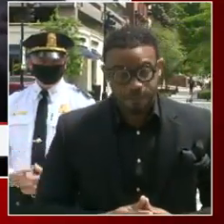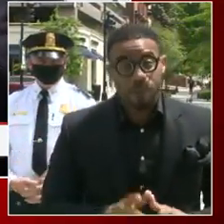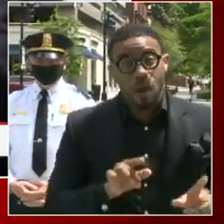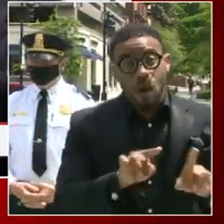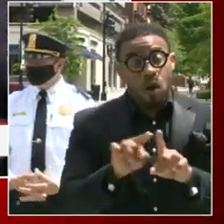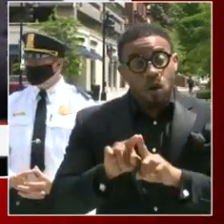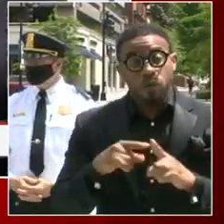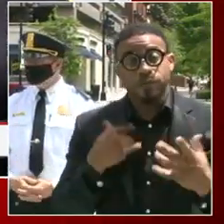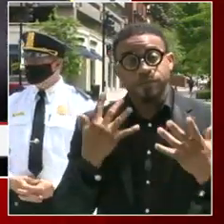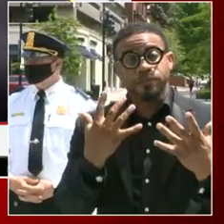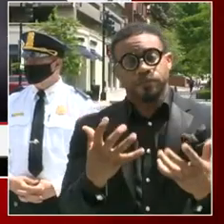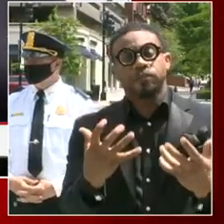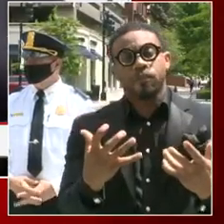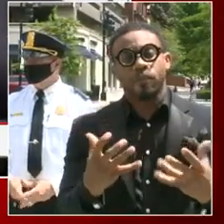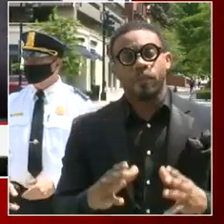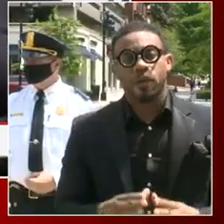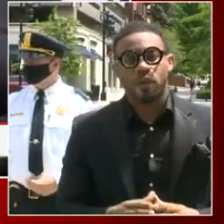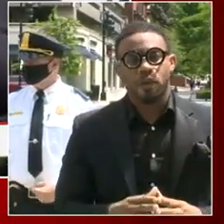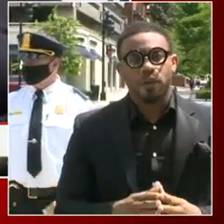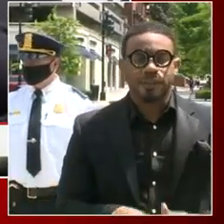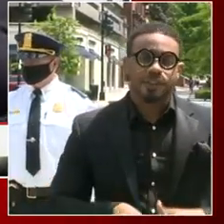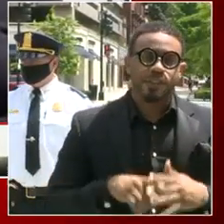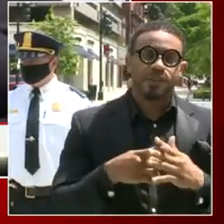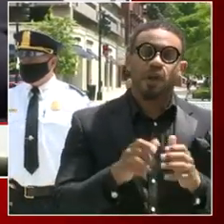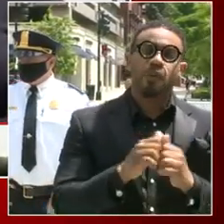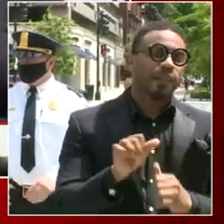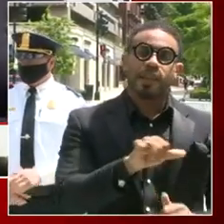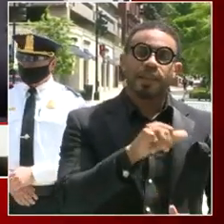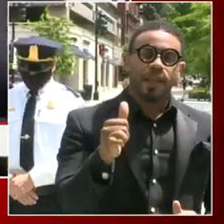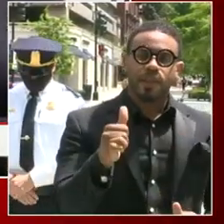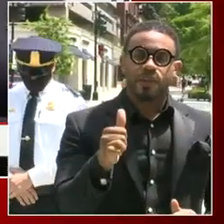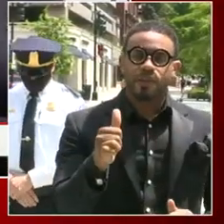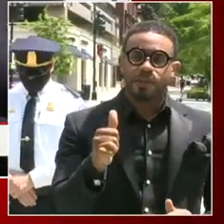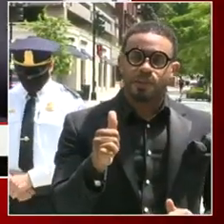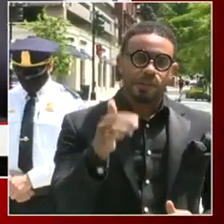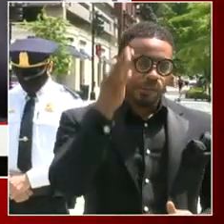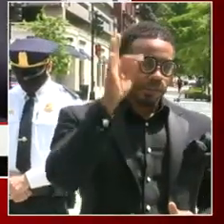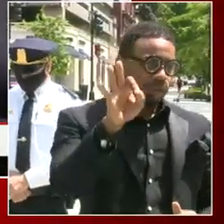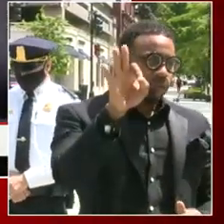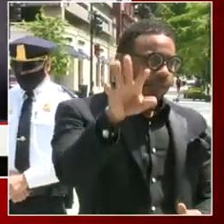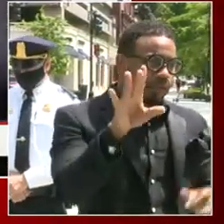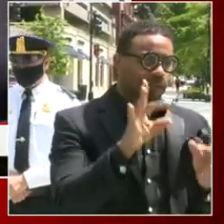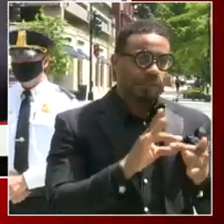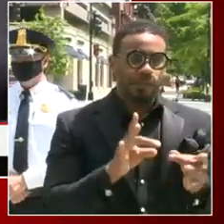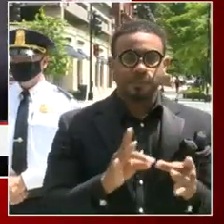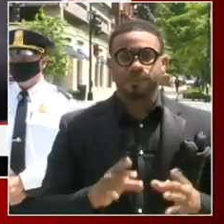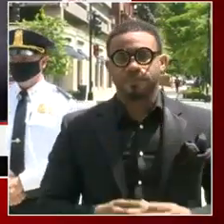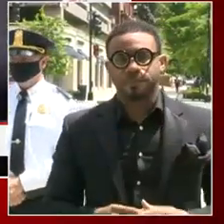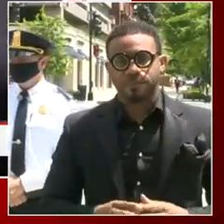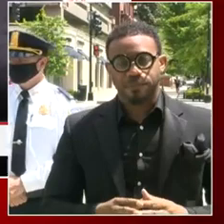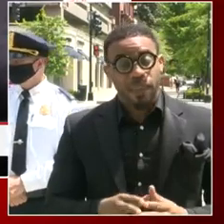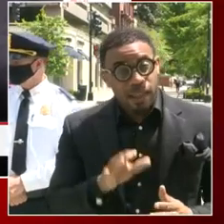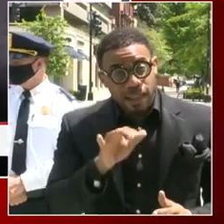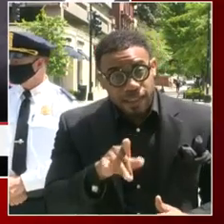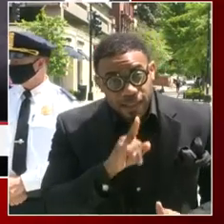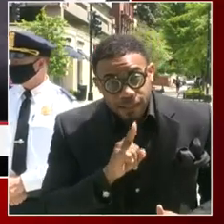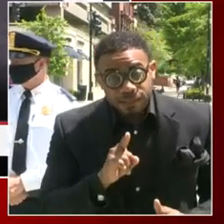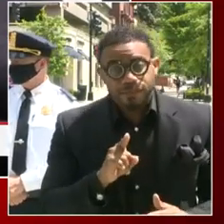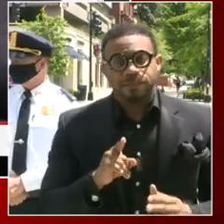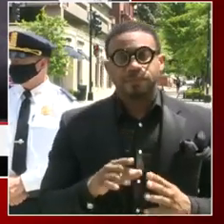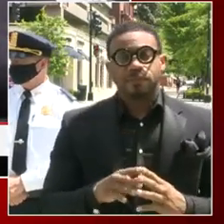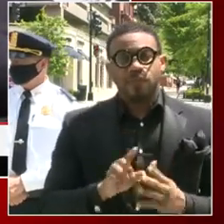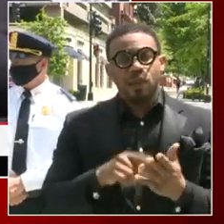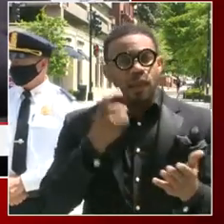I also want to start with another piece of news, and that is